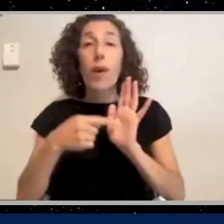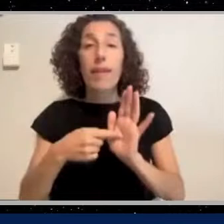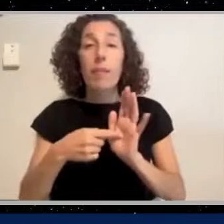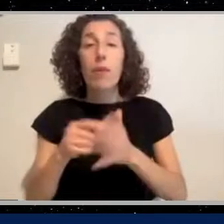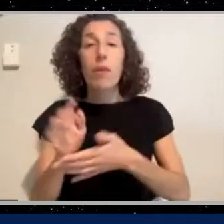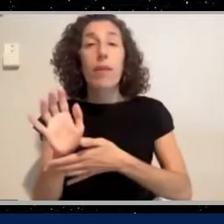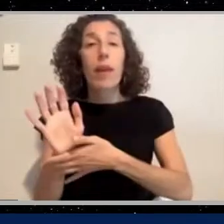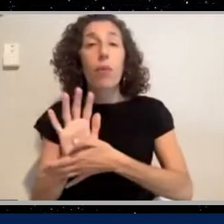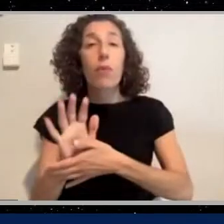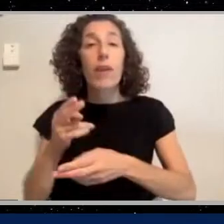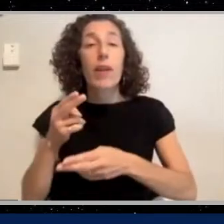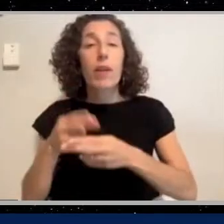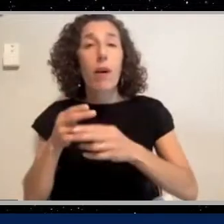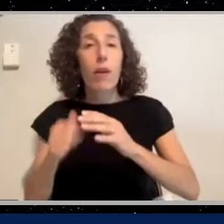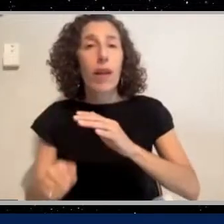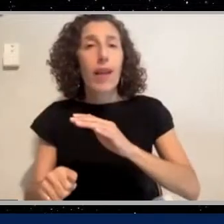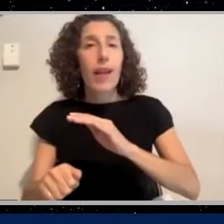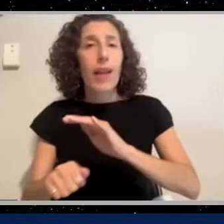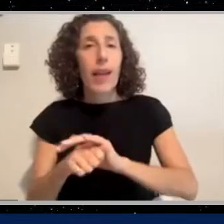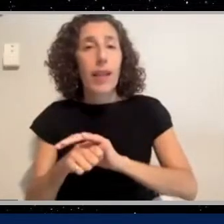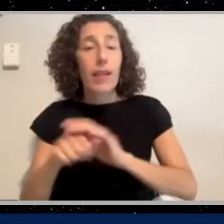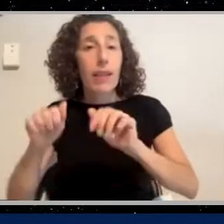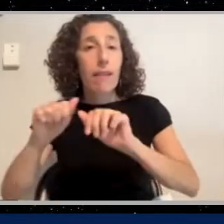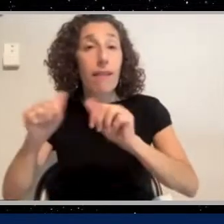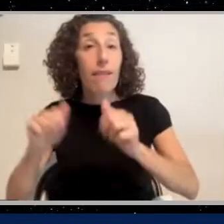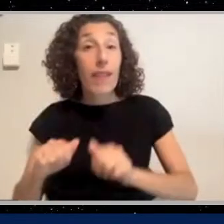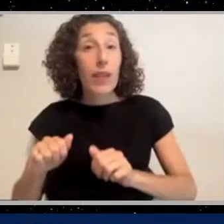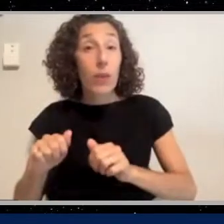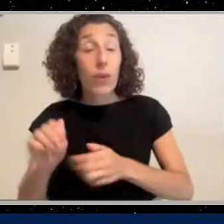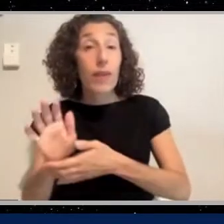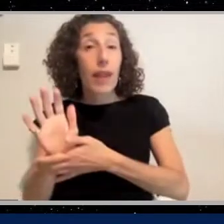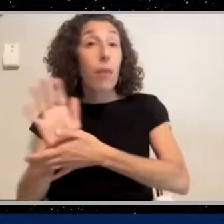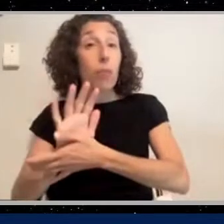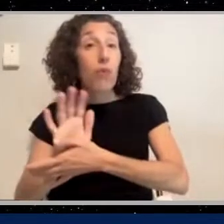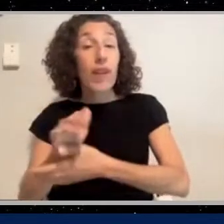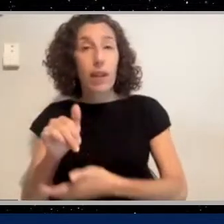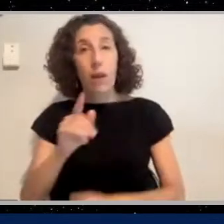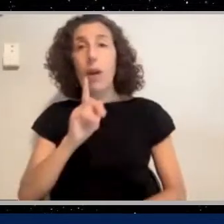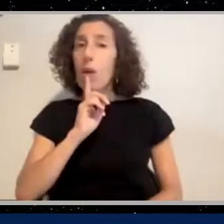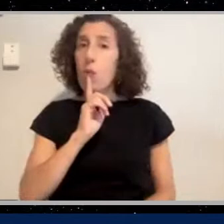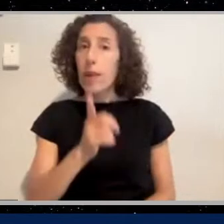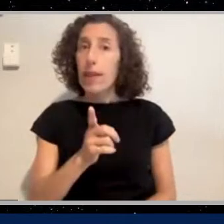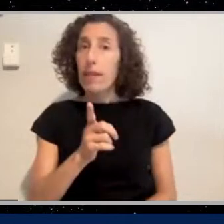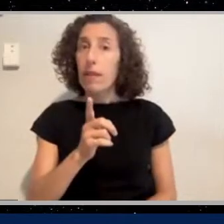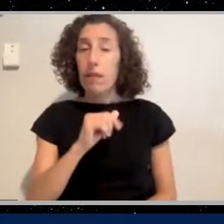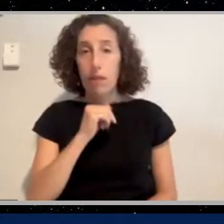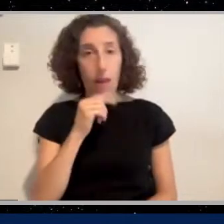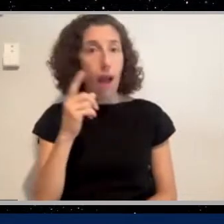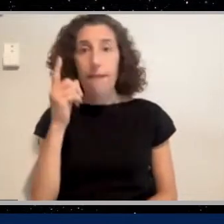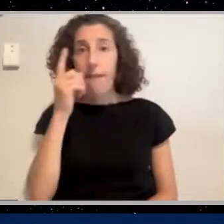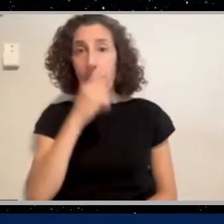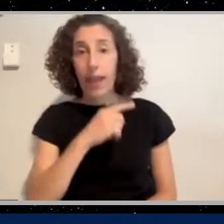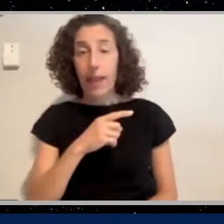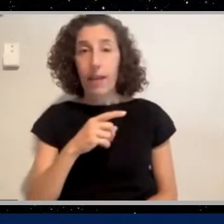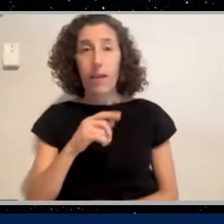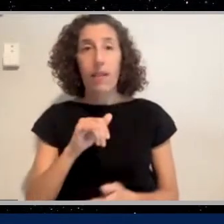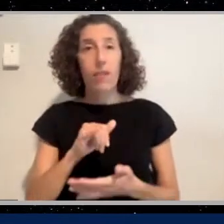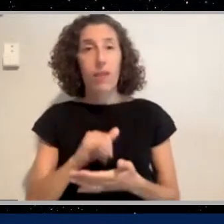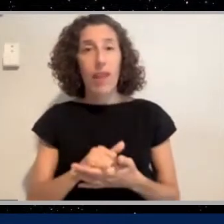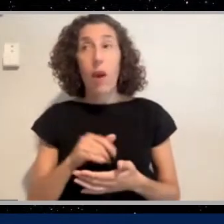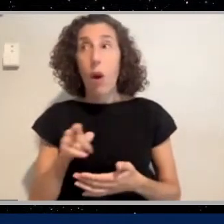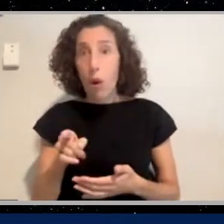and know that, that was based on real life, circumstances. And so what we hope is